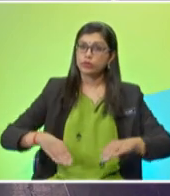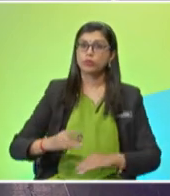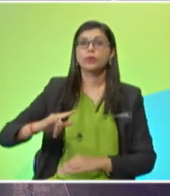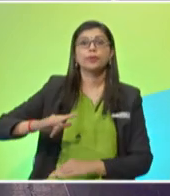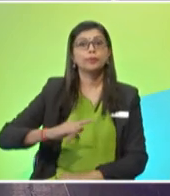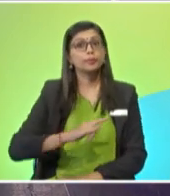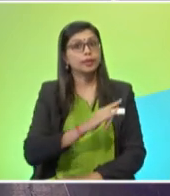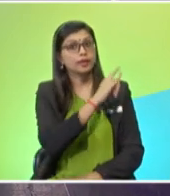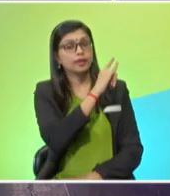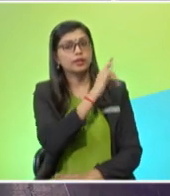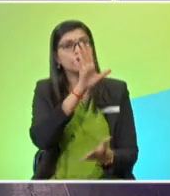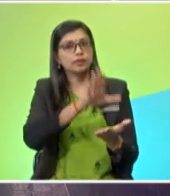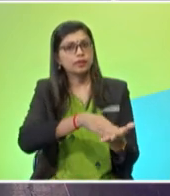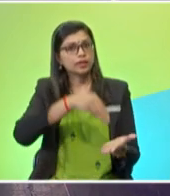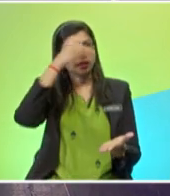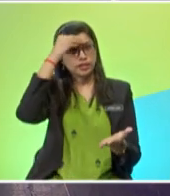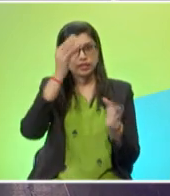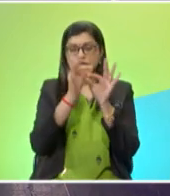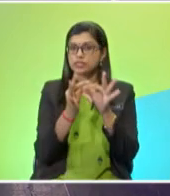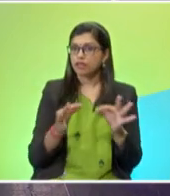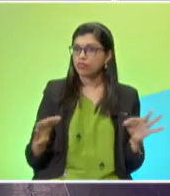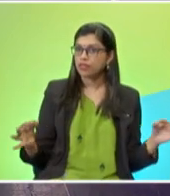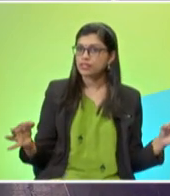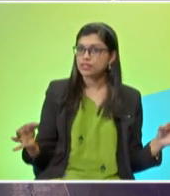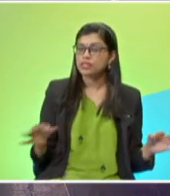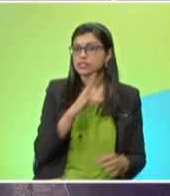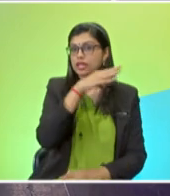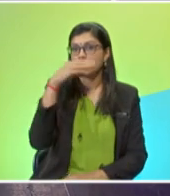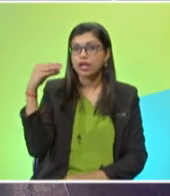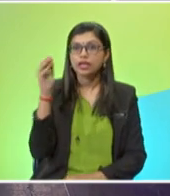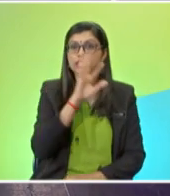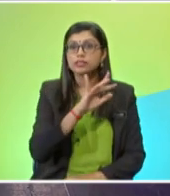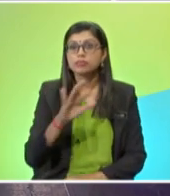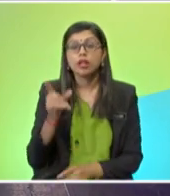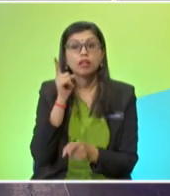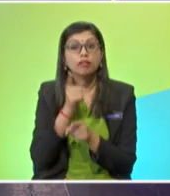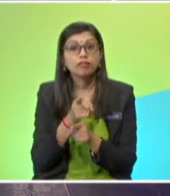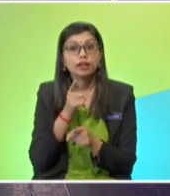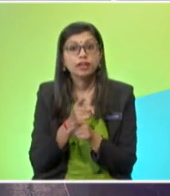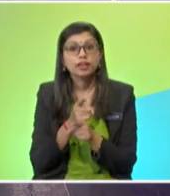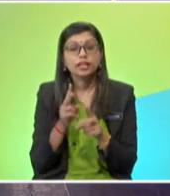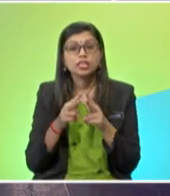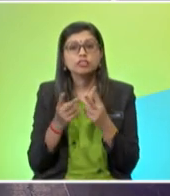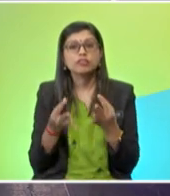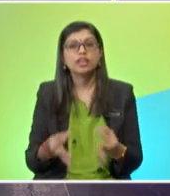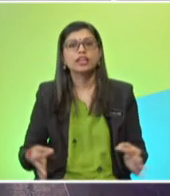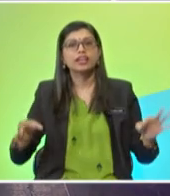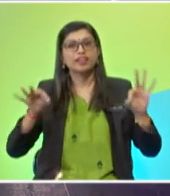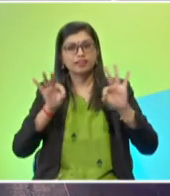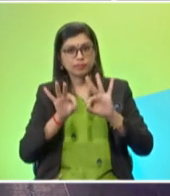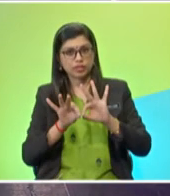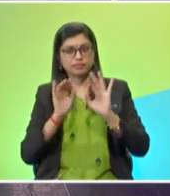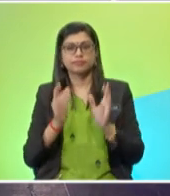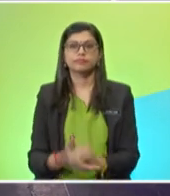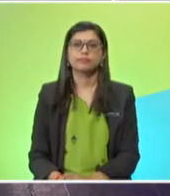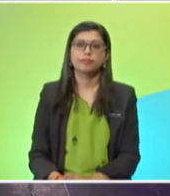learn the sentence as well as spell it correctly. That is very important. So while Teacher Kenanga and I fly